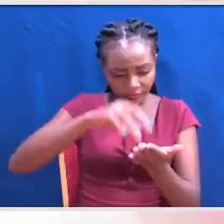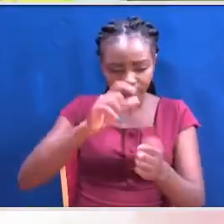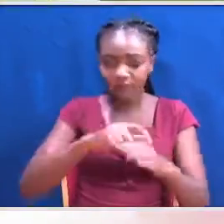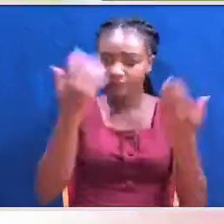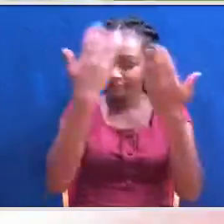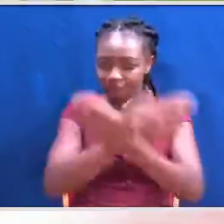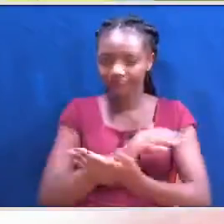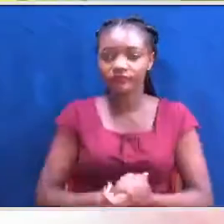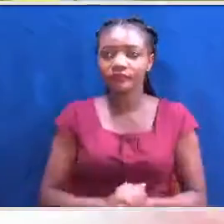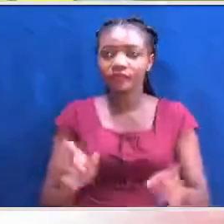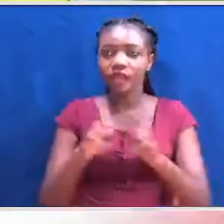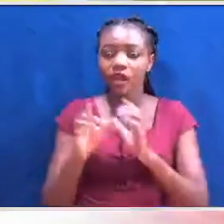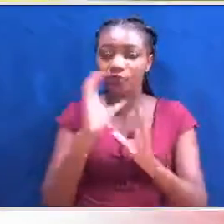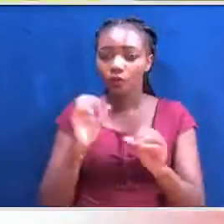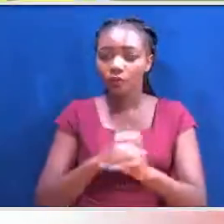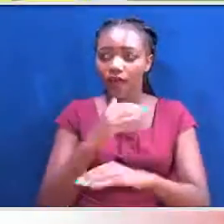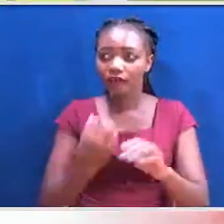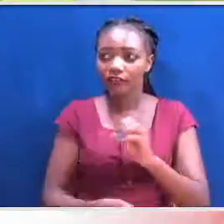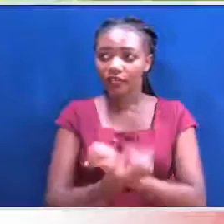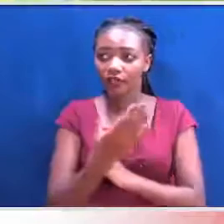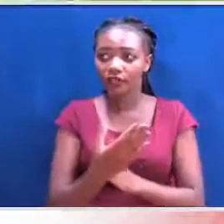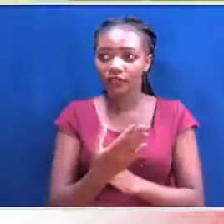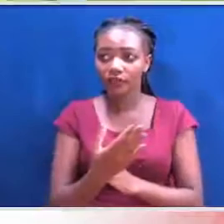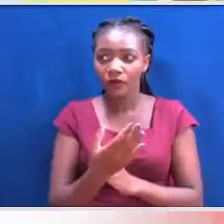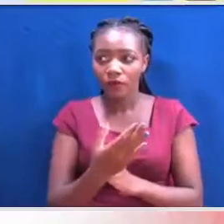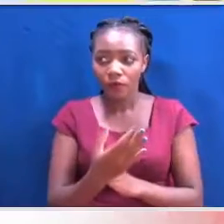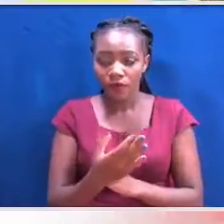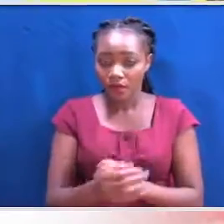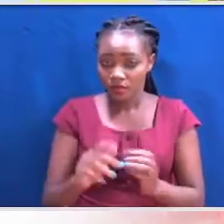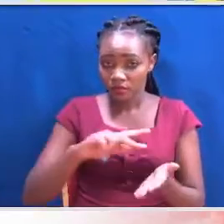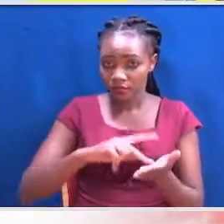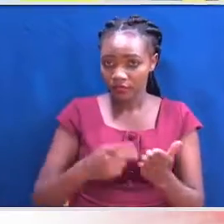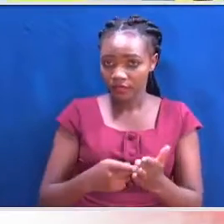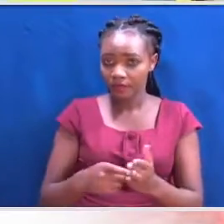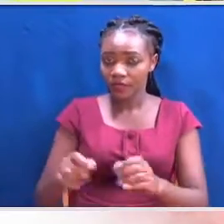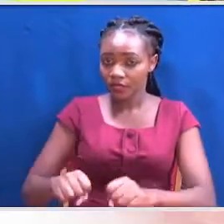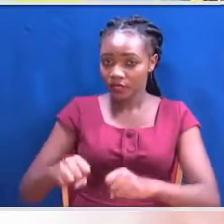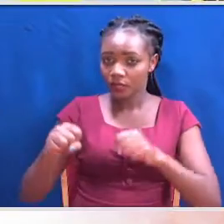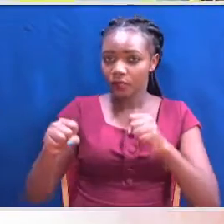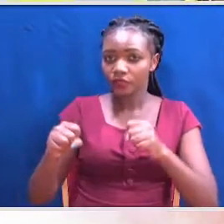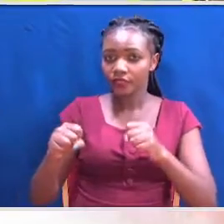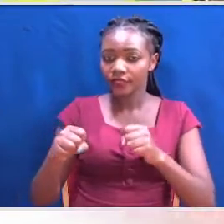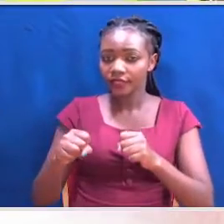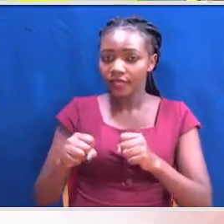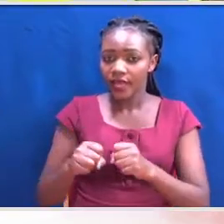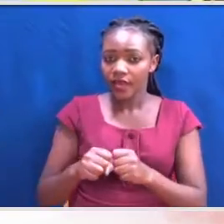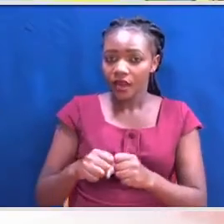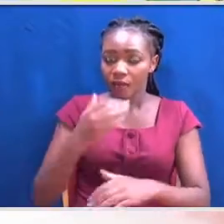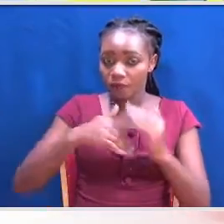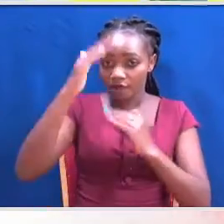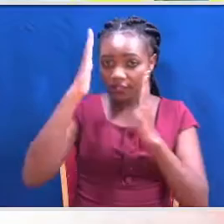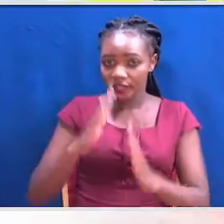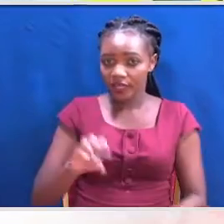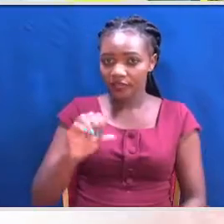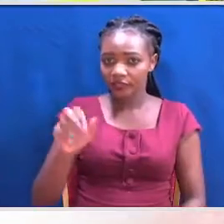kadhalika. Speaking after launching the power connectivity in the two villages, chairman of the REREC board of directors, Professor Simon Gisharu,